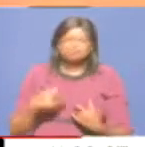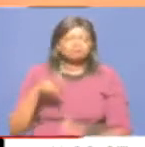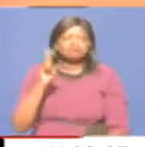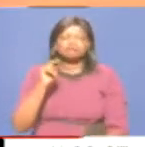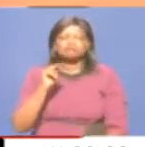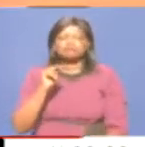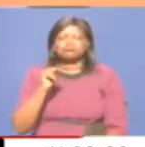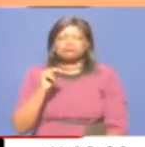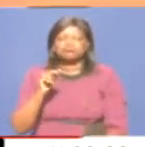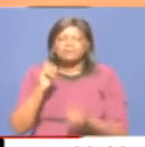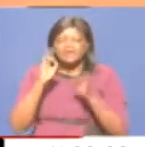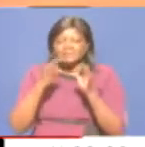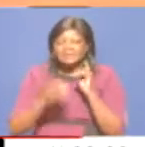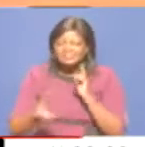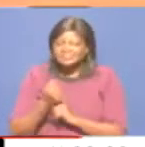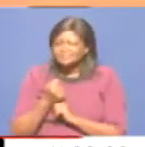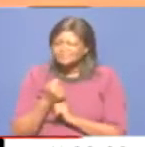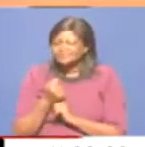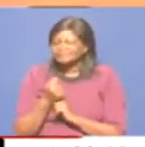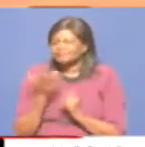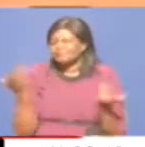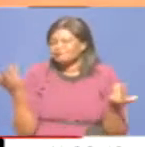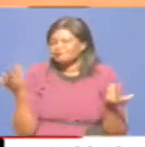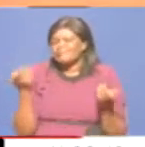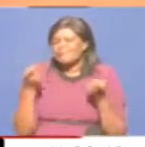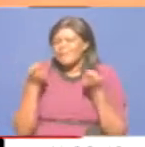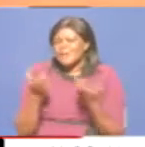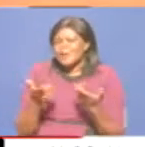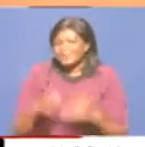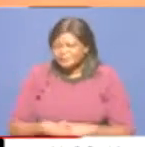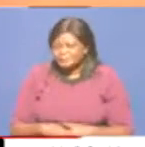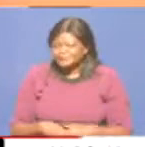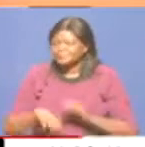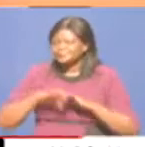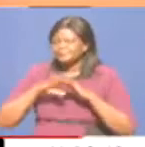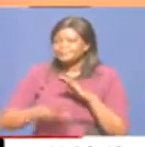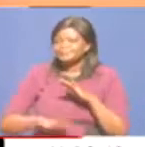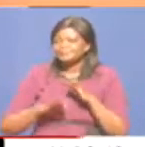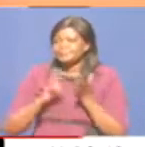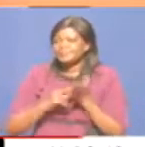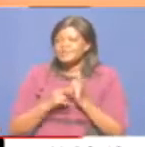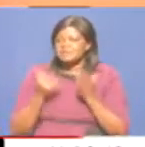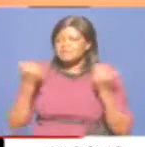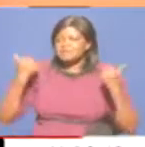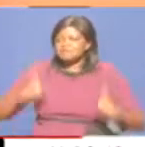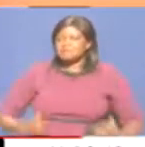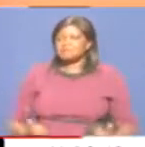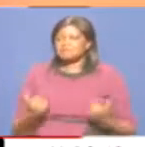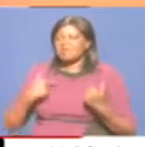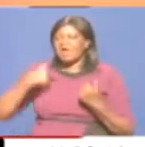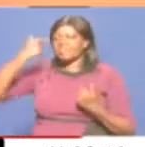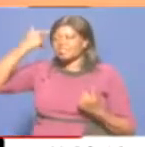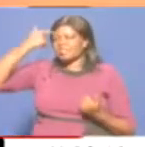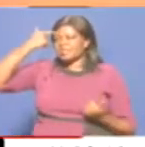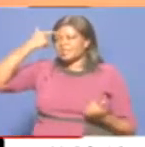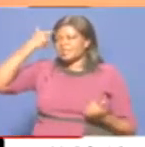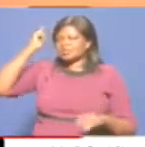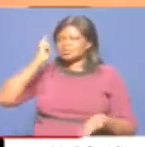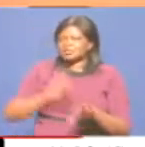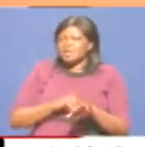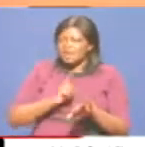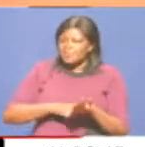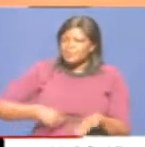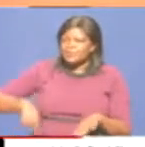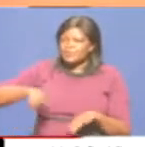And if they achieved it, then it might be minimal, you know, slightly below. Yes. So for me, I think while we